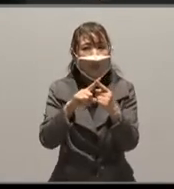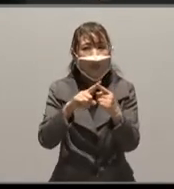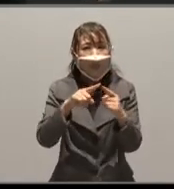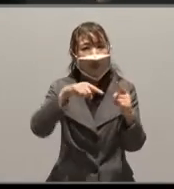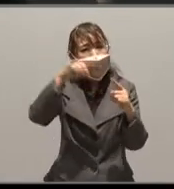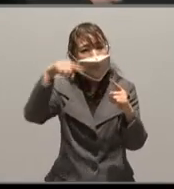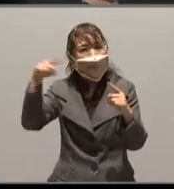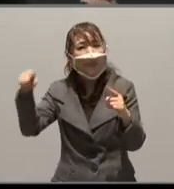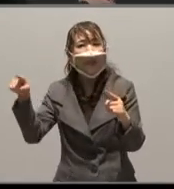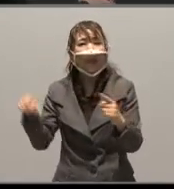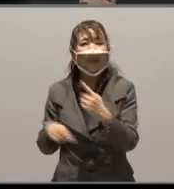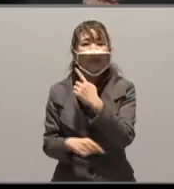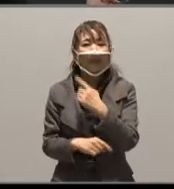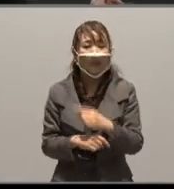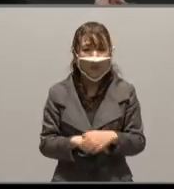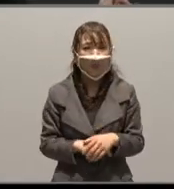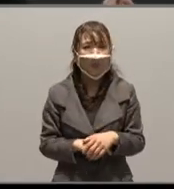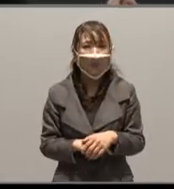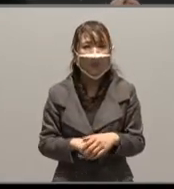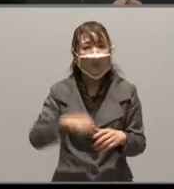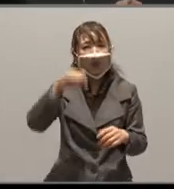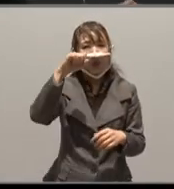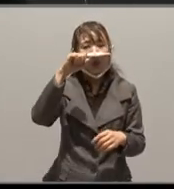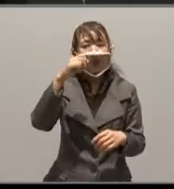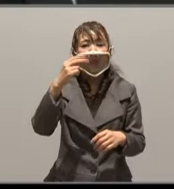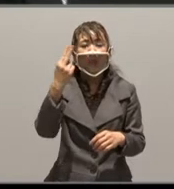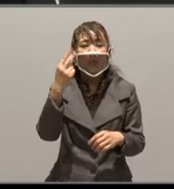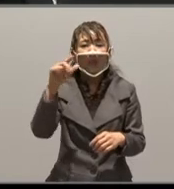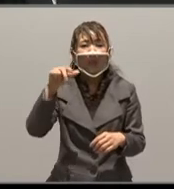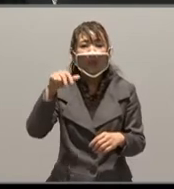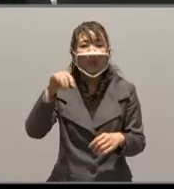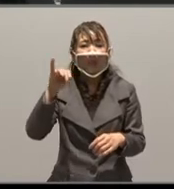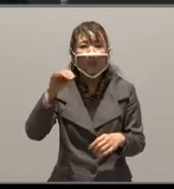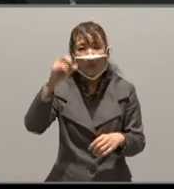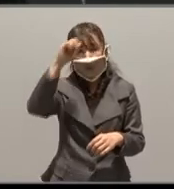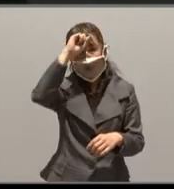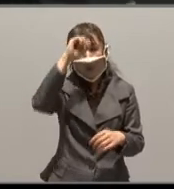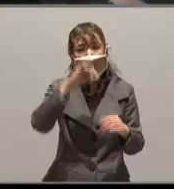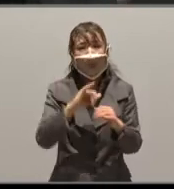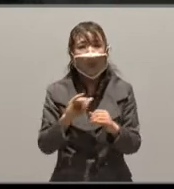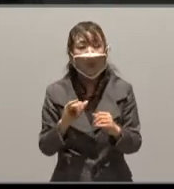That was the objective evaluation, and this is